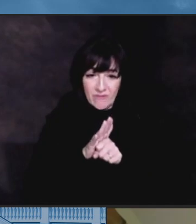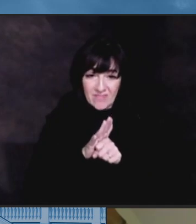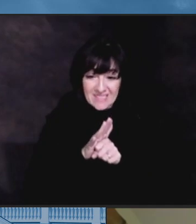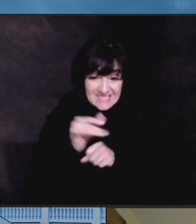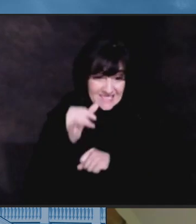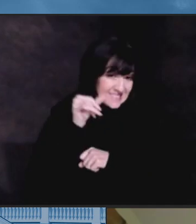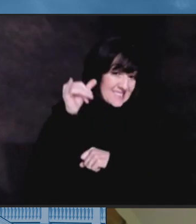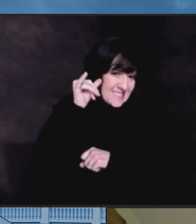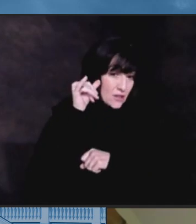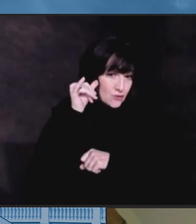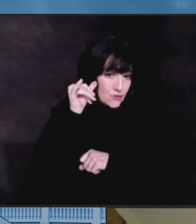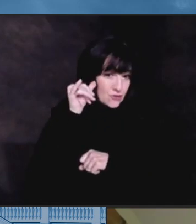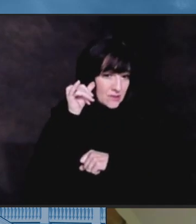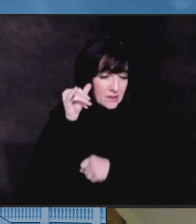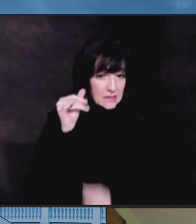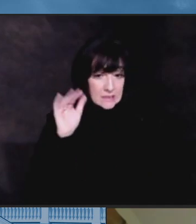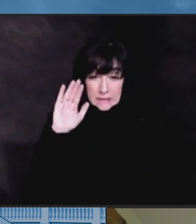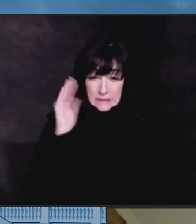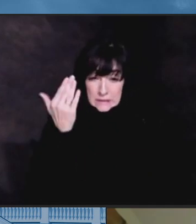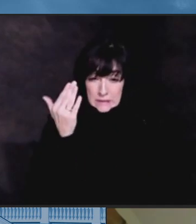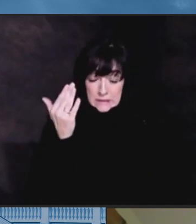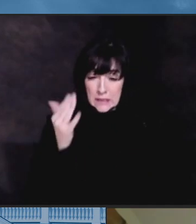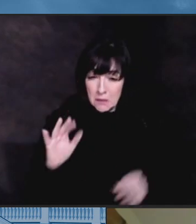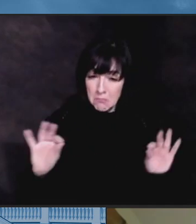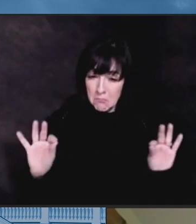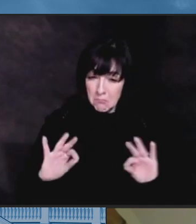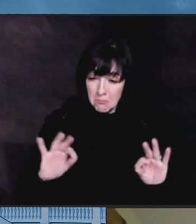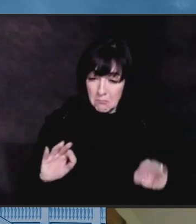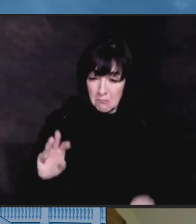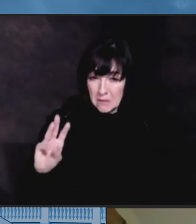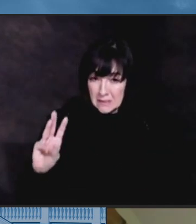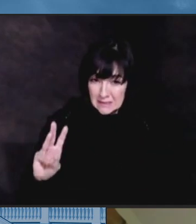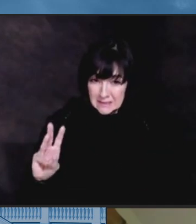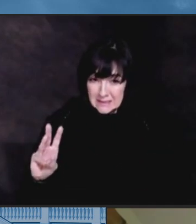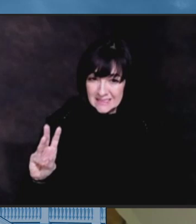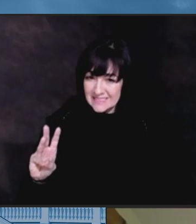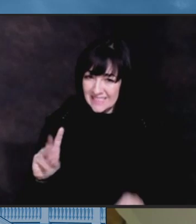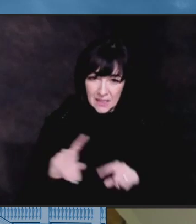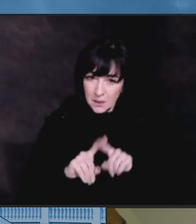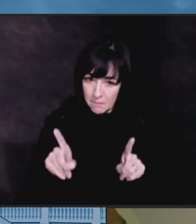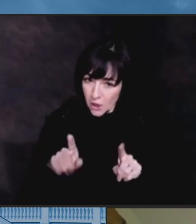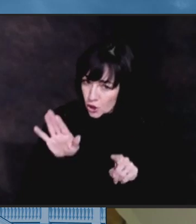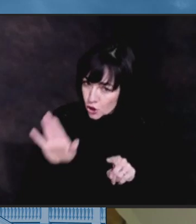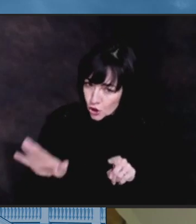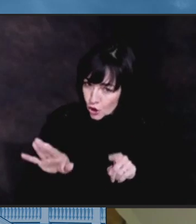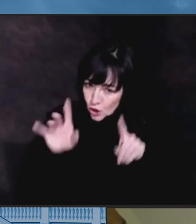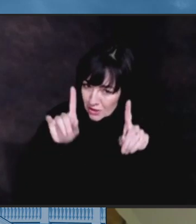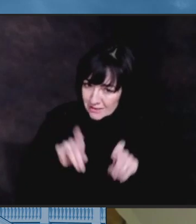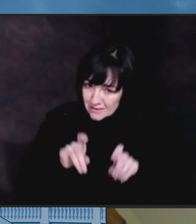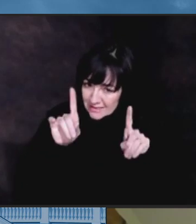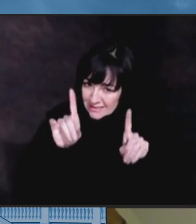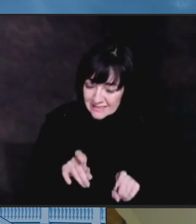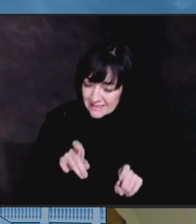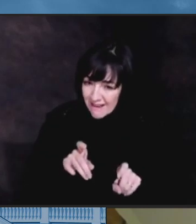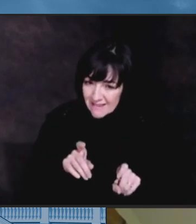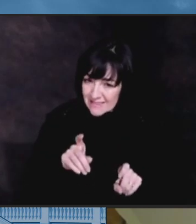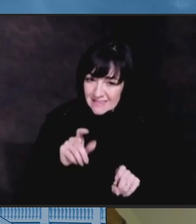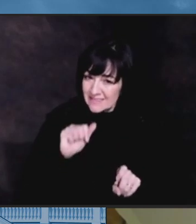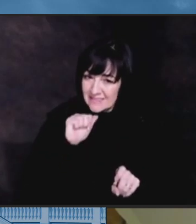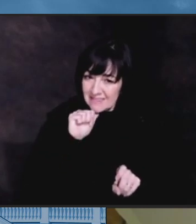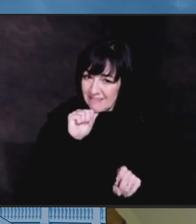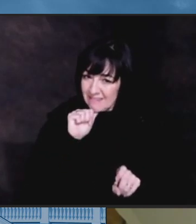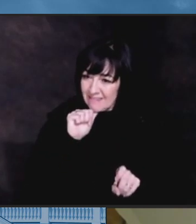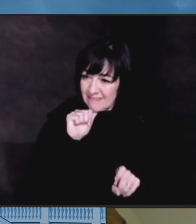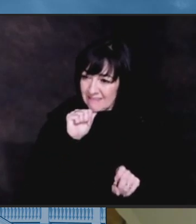might not look that high in Kent County, that's really because testing isn't There's not as much